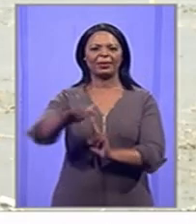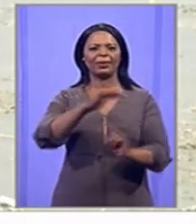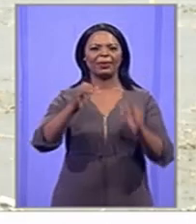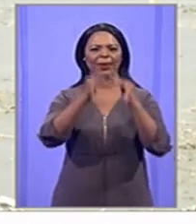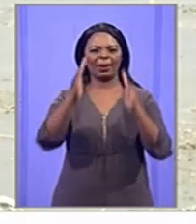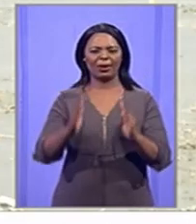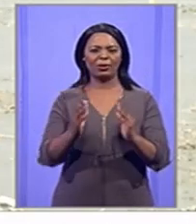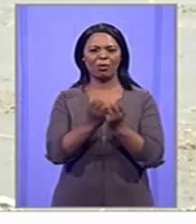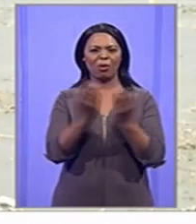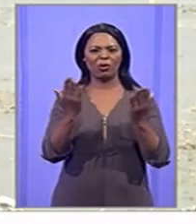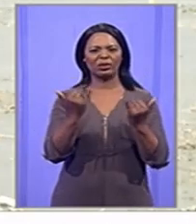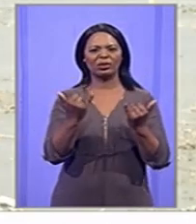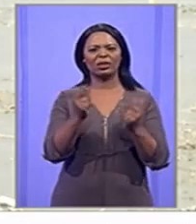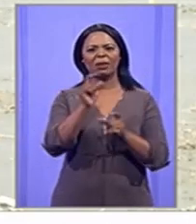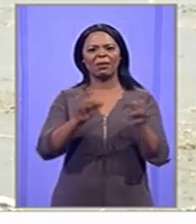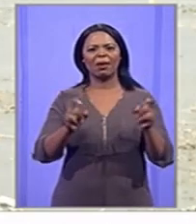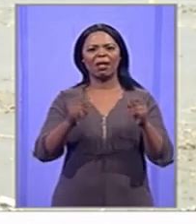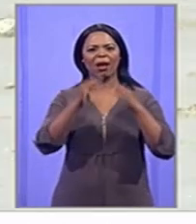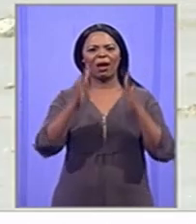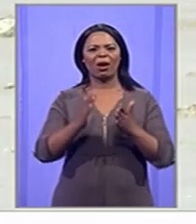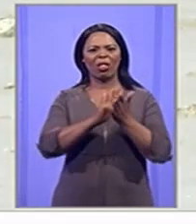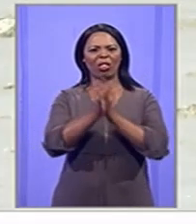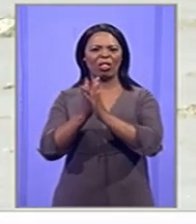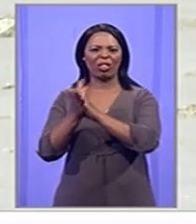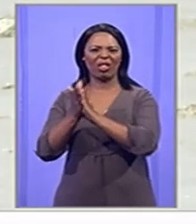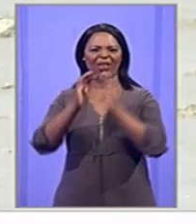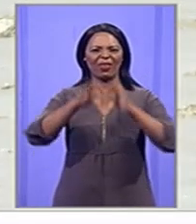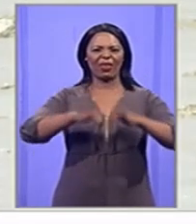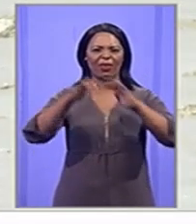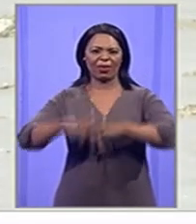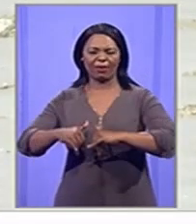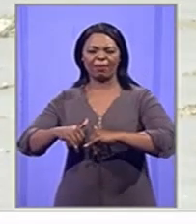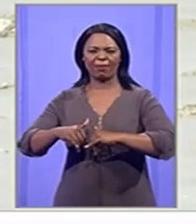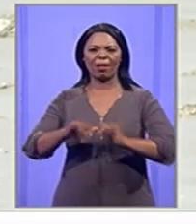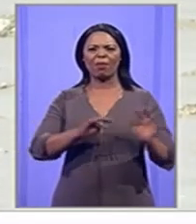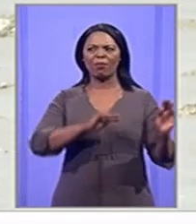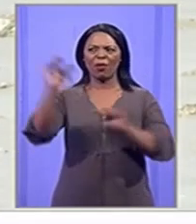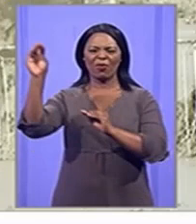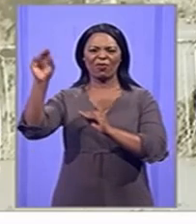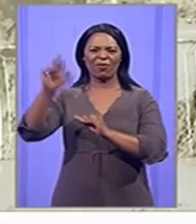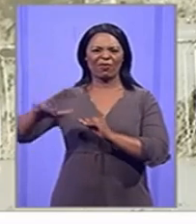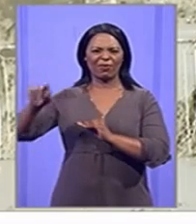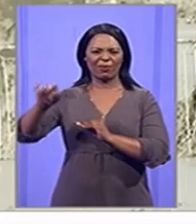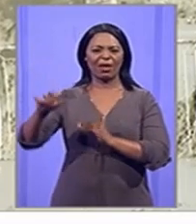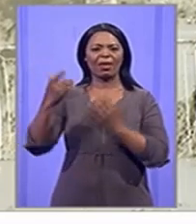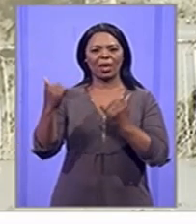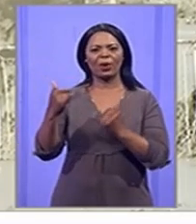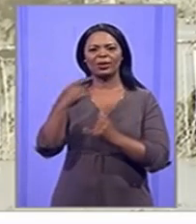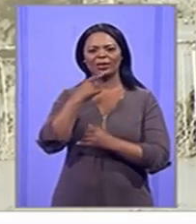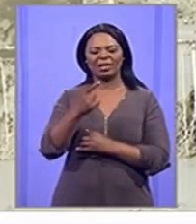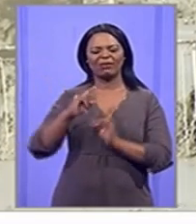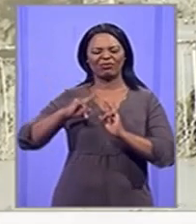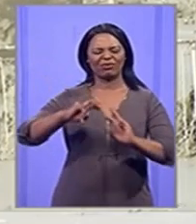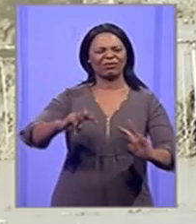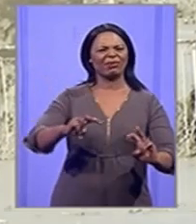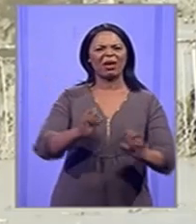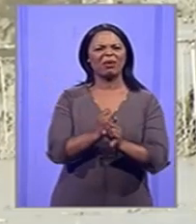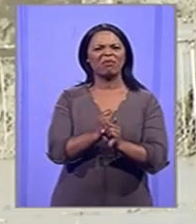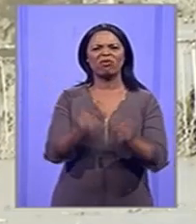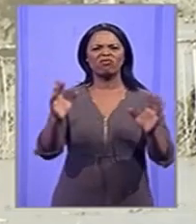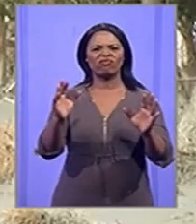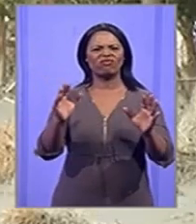bantši ba tlogetšwe ba sena magae. MoPresidente Ramaphosa o re go tla dirwa dinyakišišo ka seo se bakilego